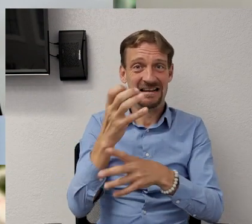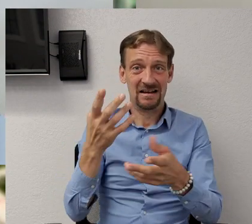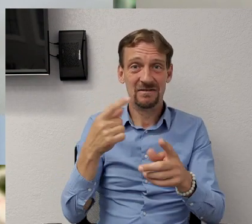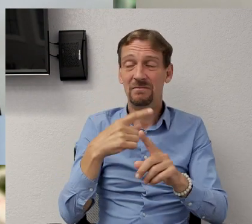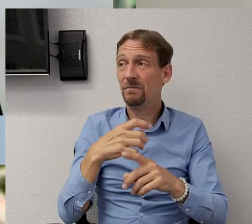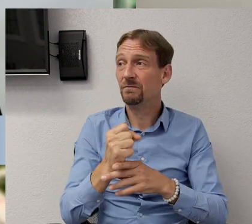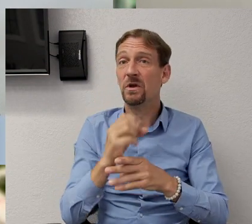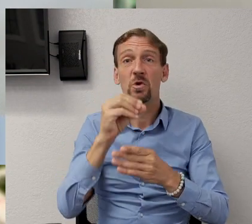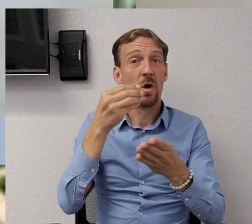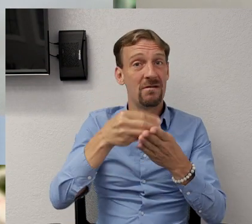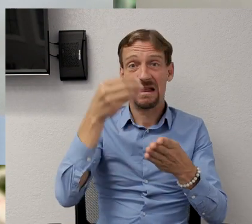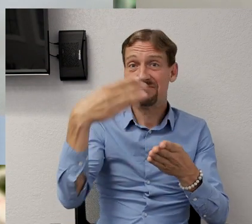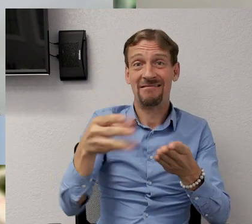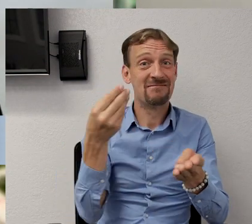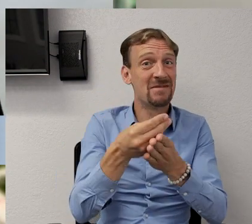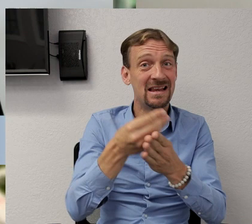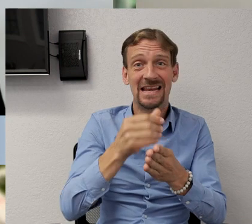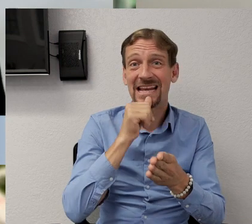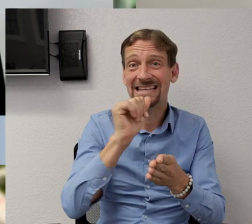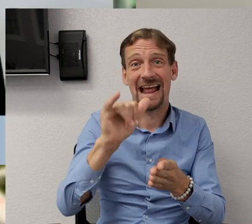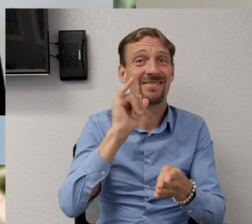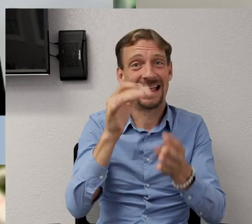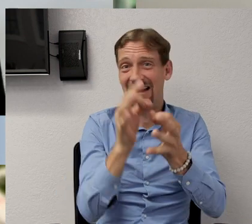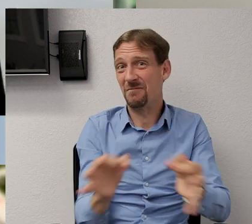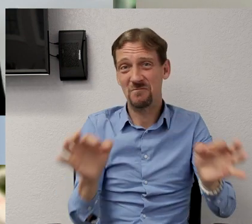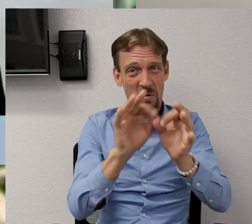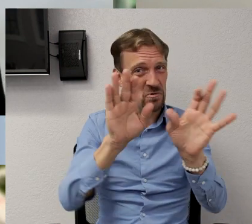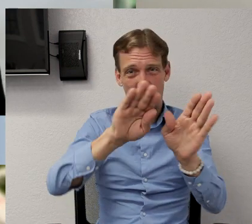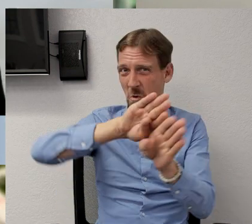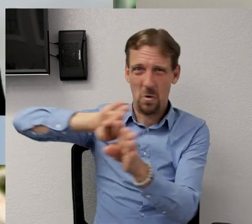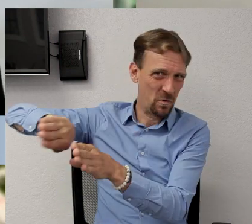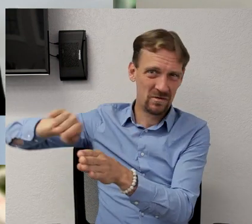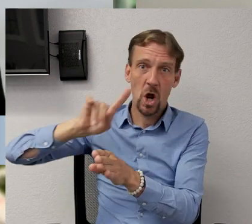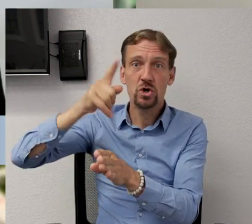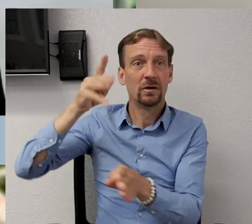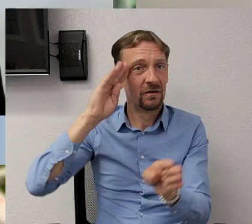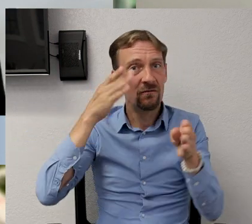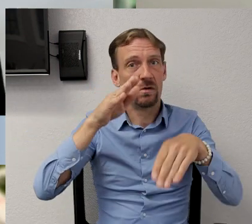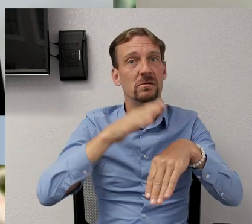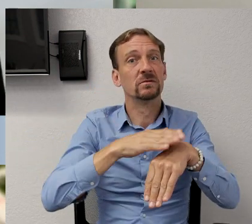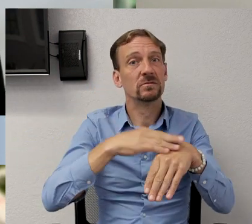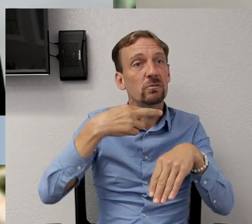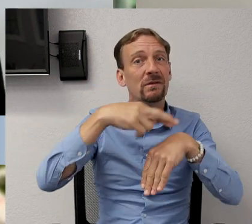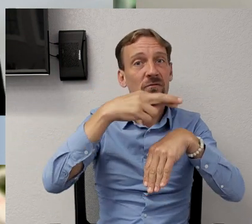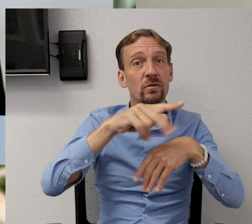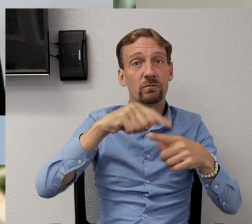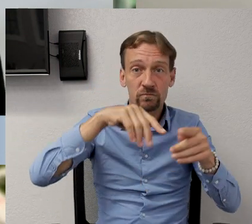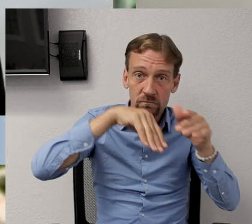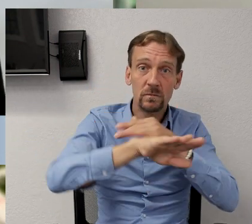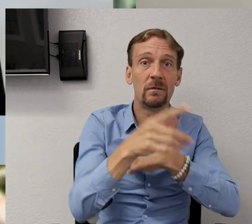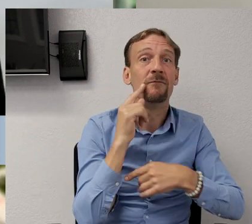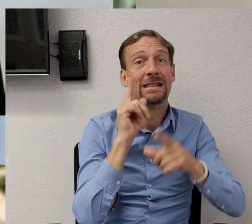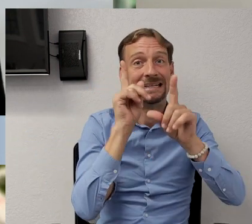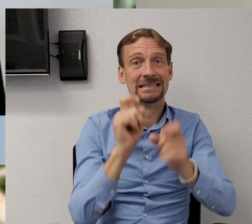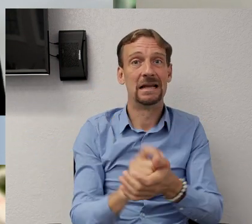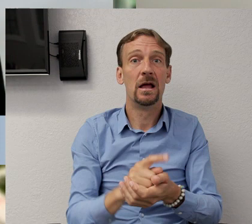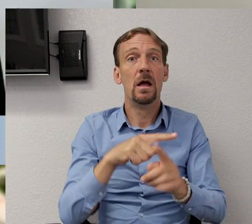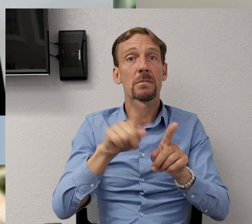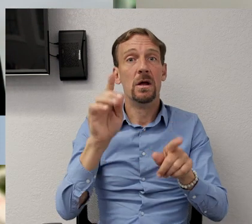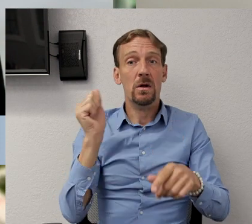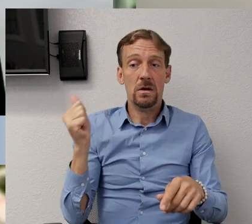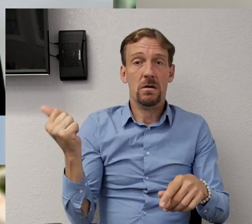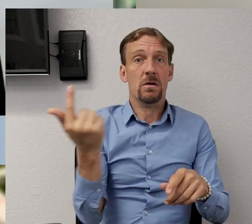you'd expect, Medicare, the state through Medi-Cal, all the commercial insurance plans have all put